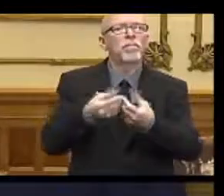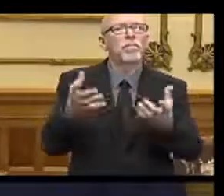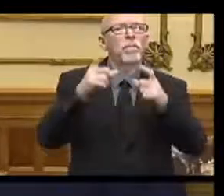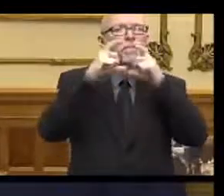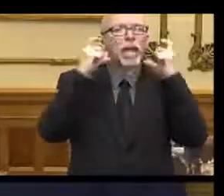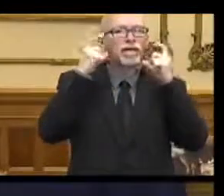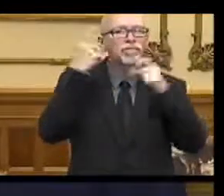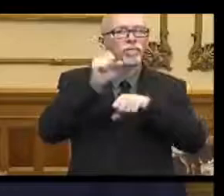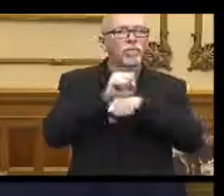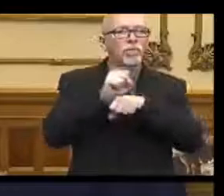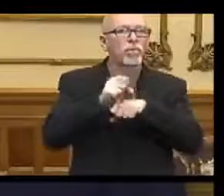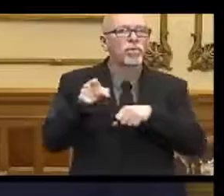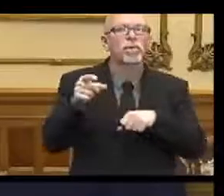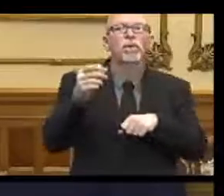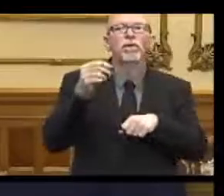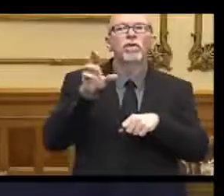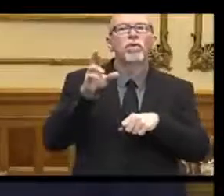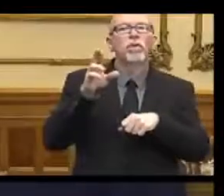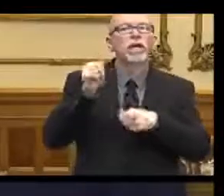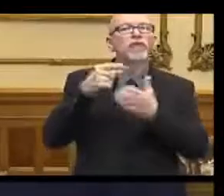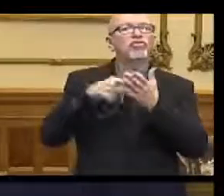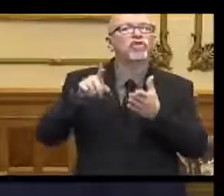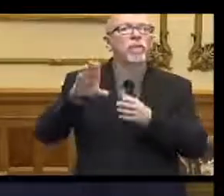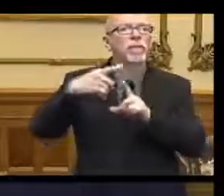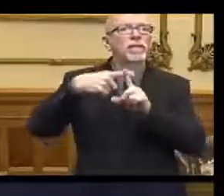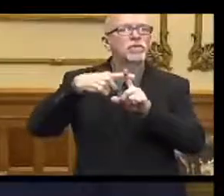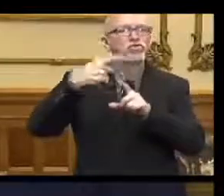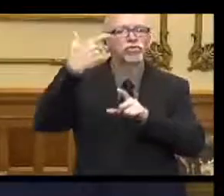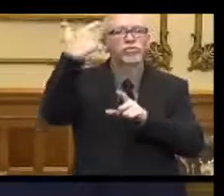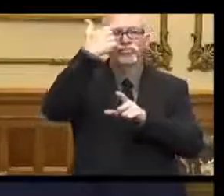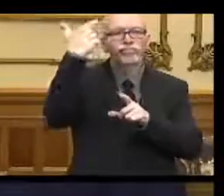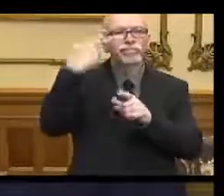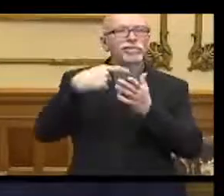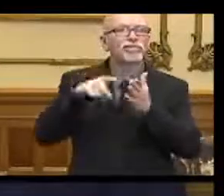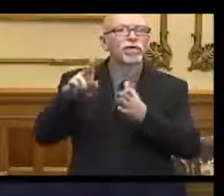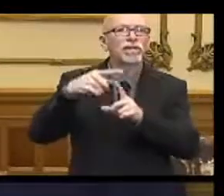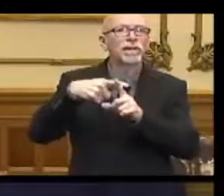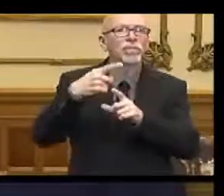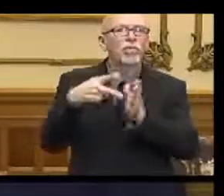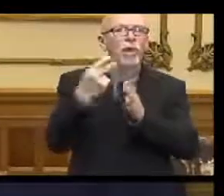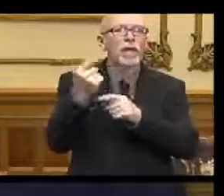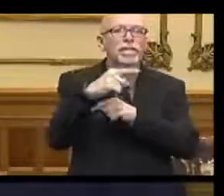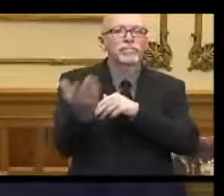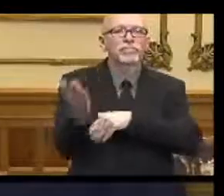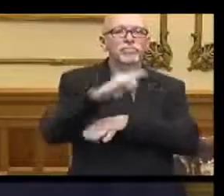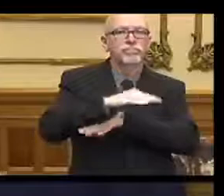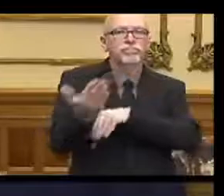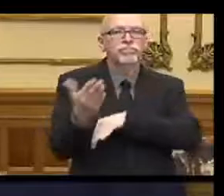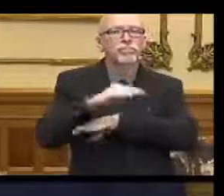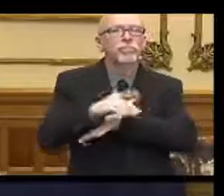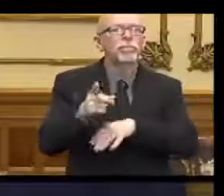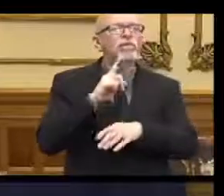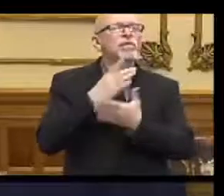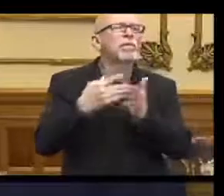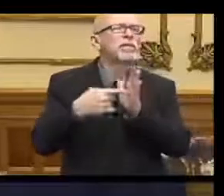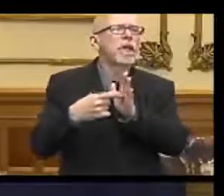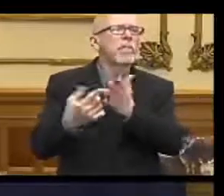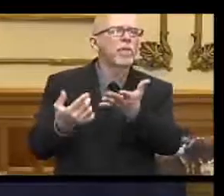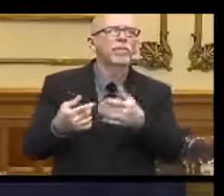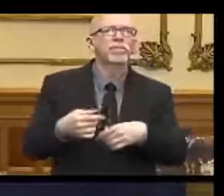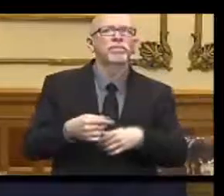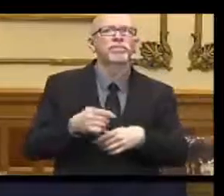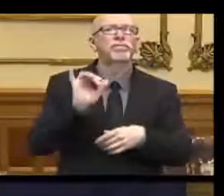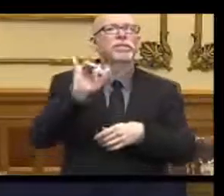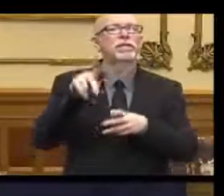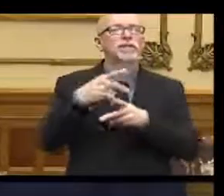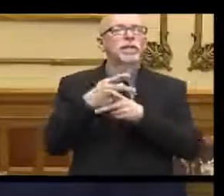their employees or to take their temperature of their employees twice a day. These are just some examples of that